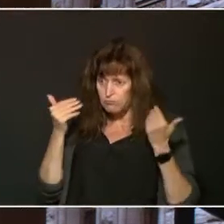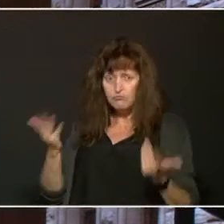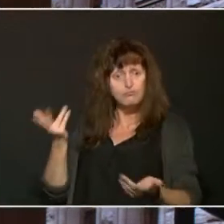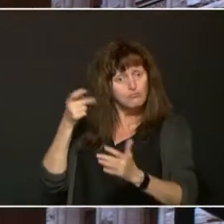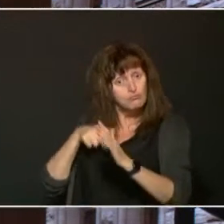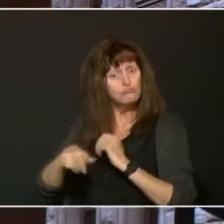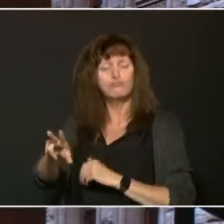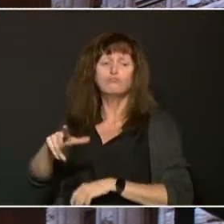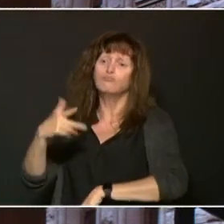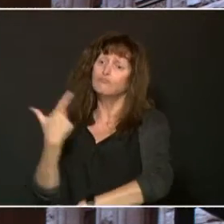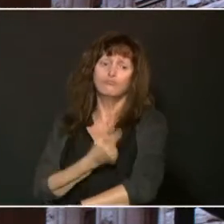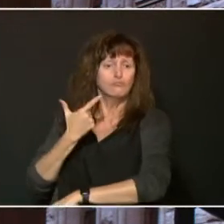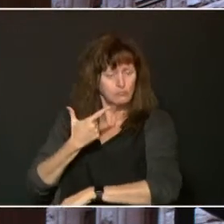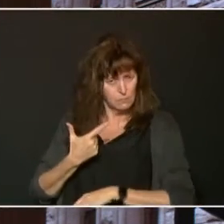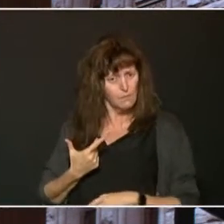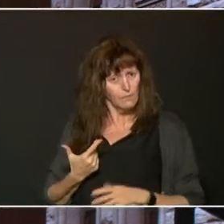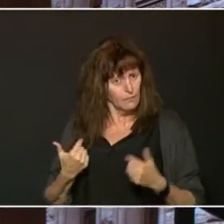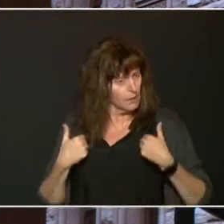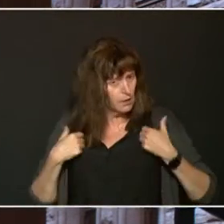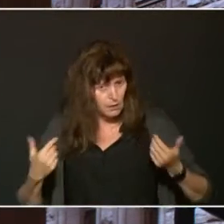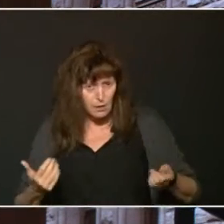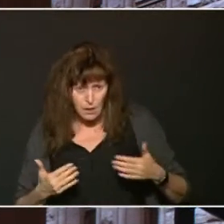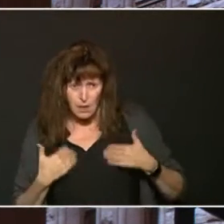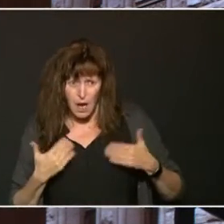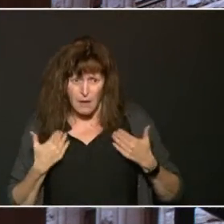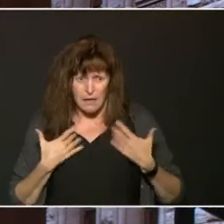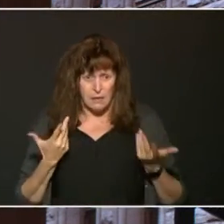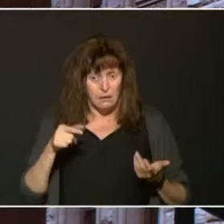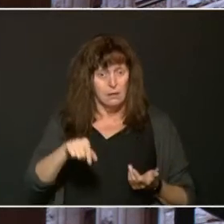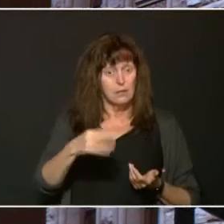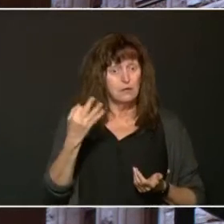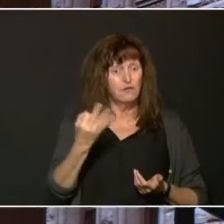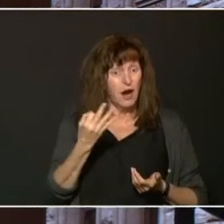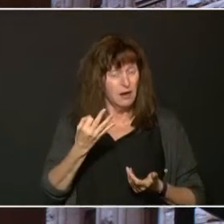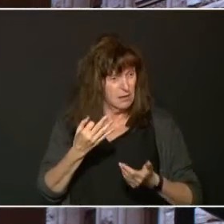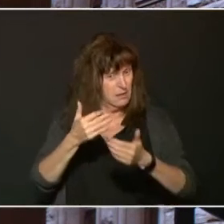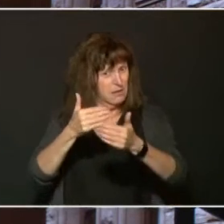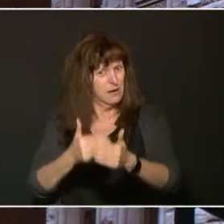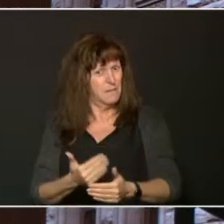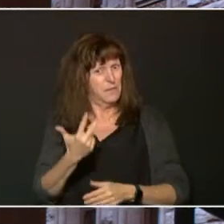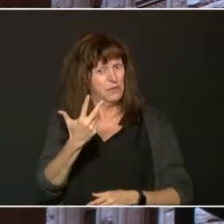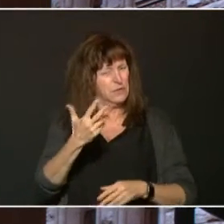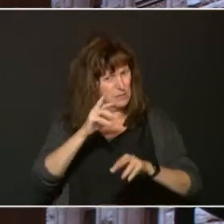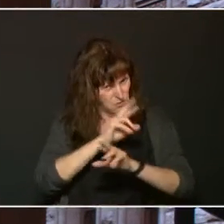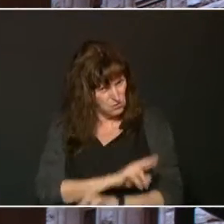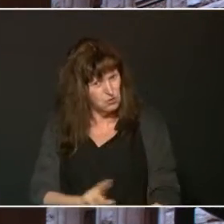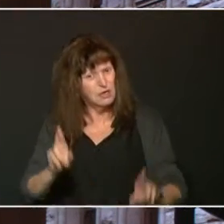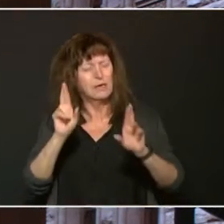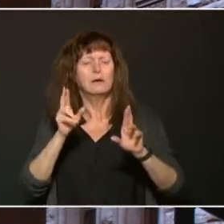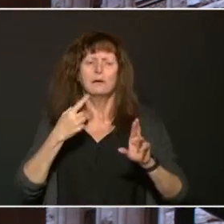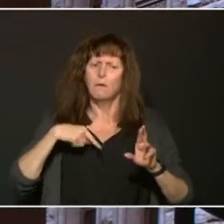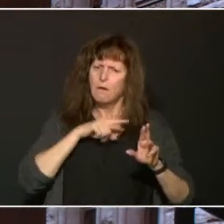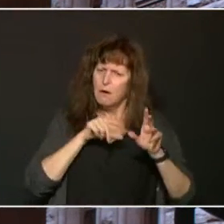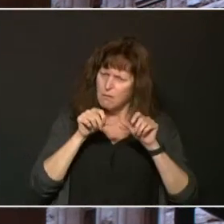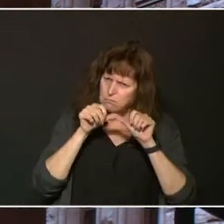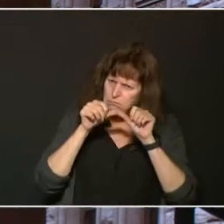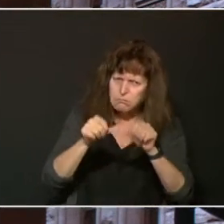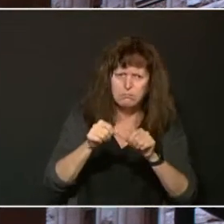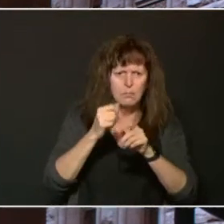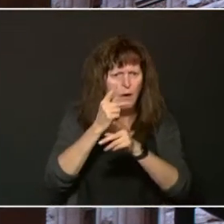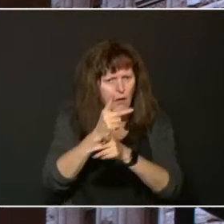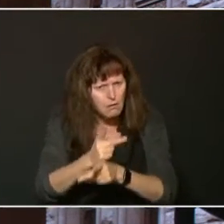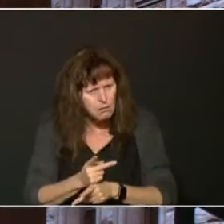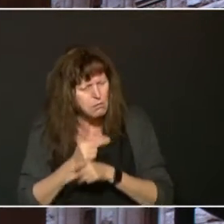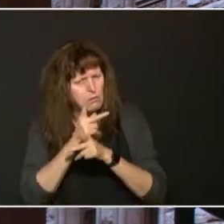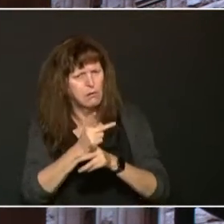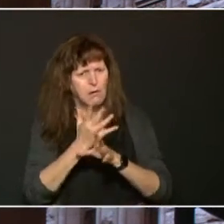together in step 3 on Friday and to continue cautiously and safely reopening our province. We've now been in step